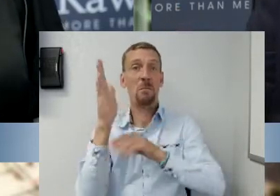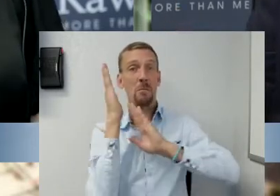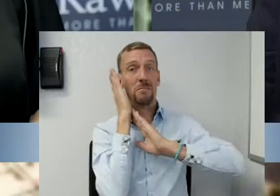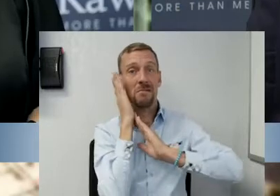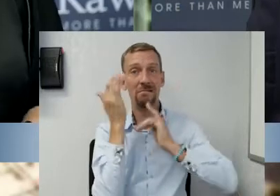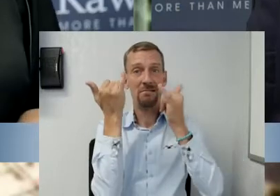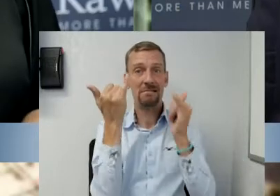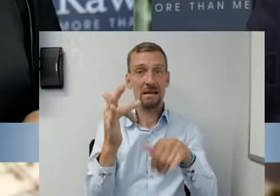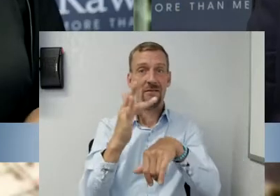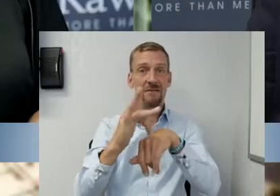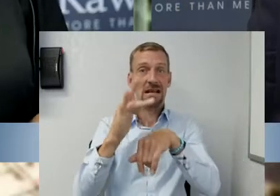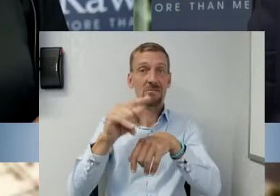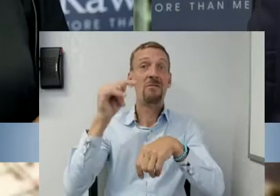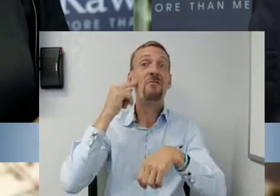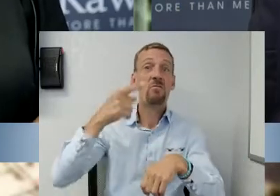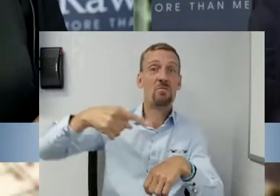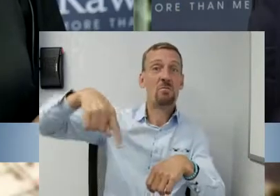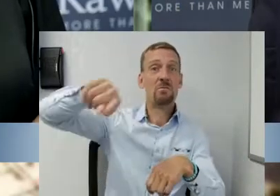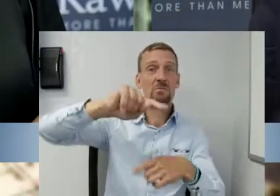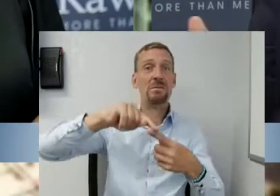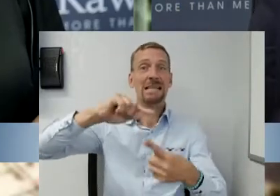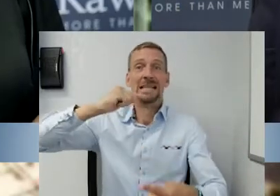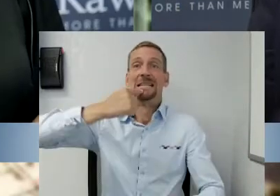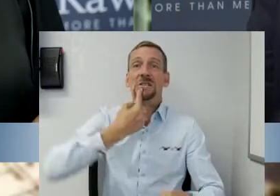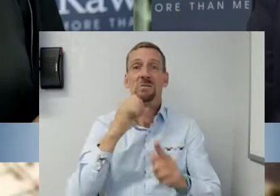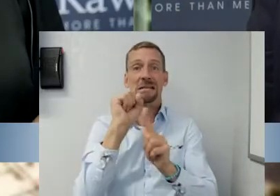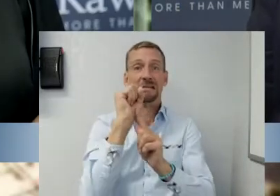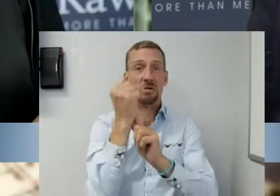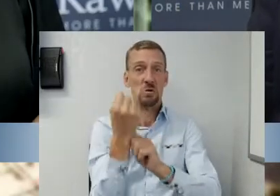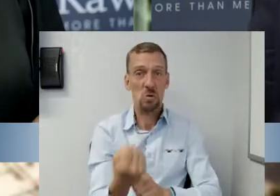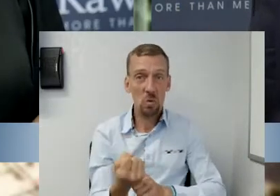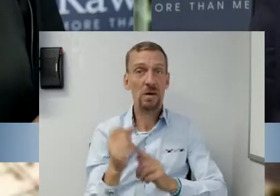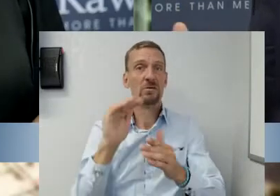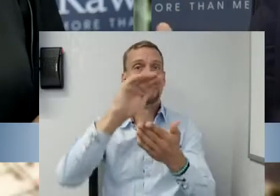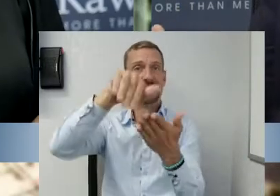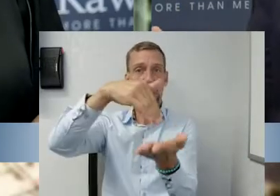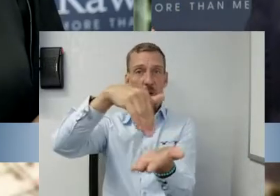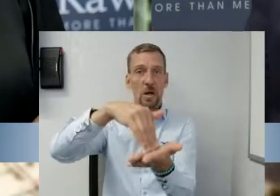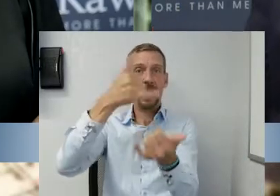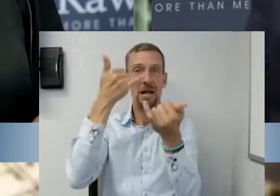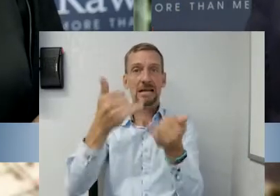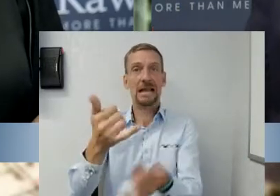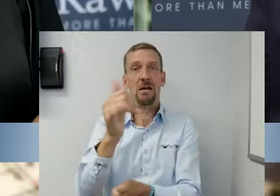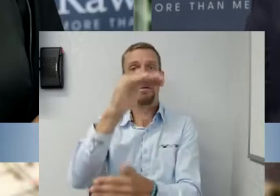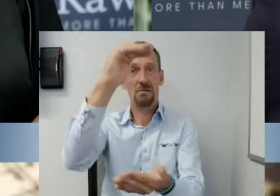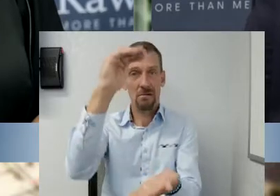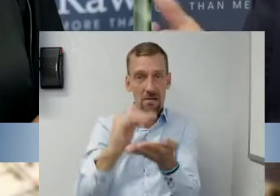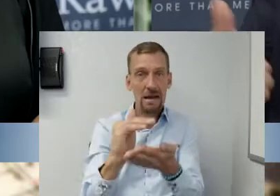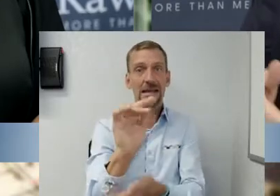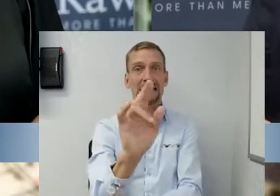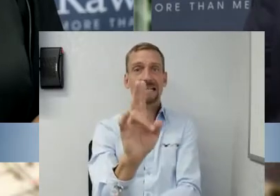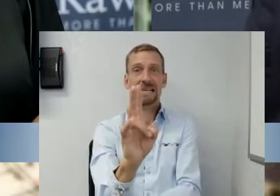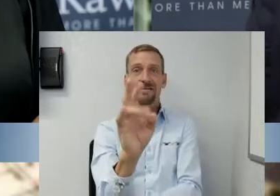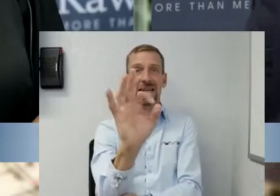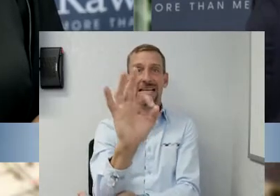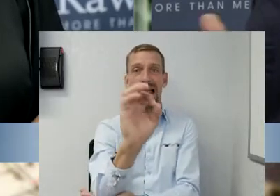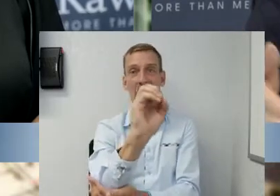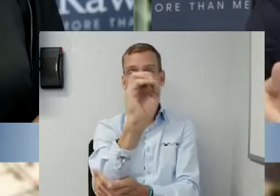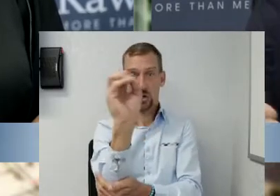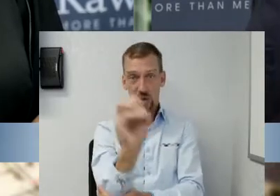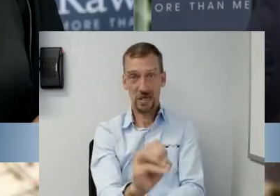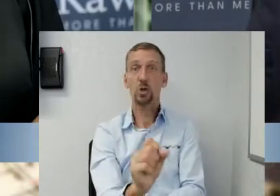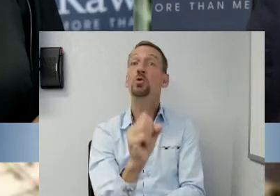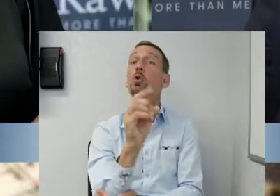available in the acute medical center. So that translates to a census of about 79%. So very similar to